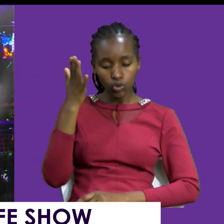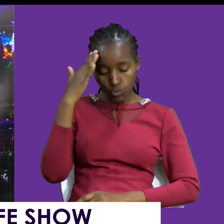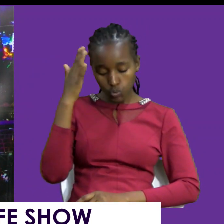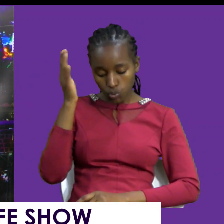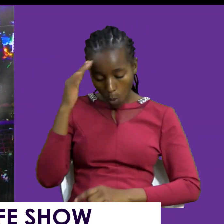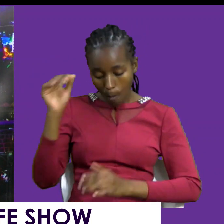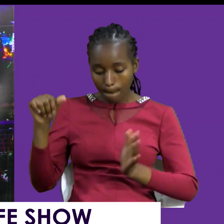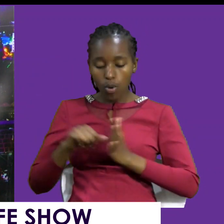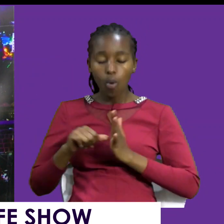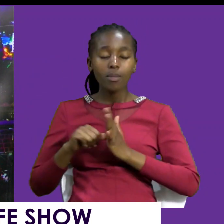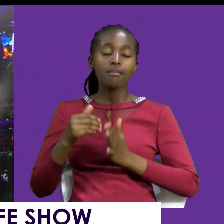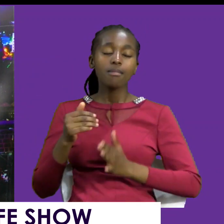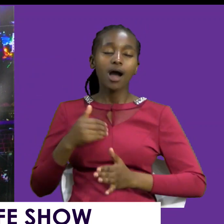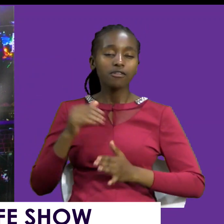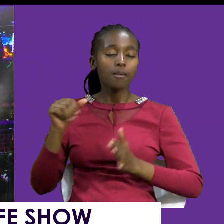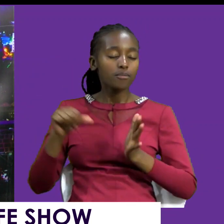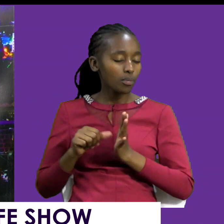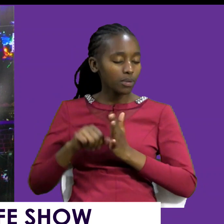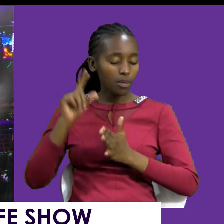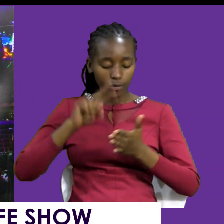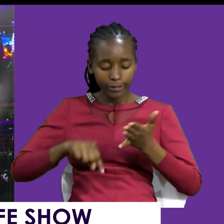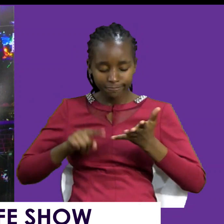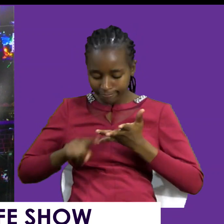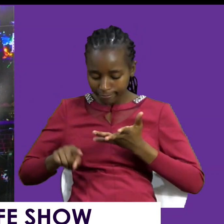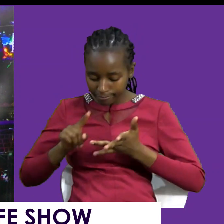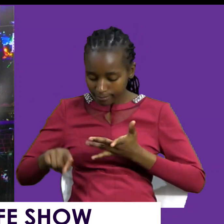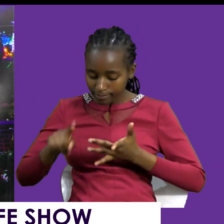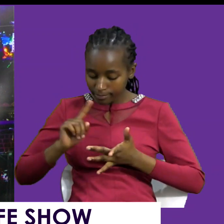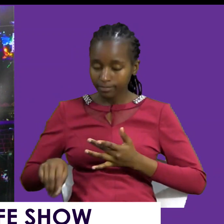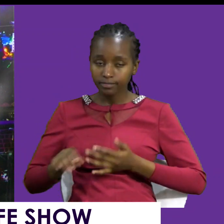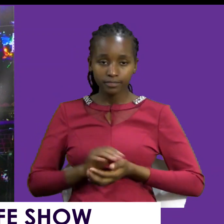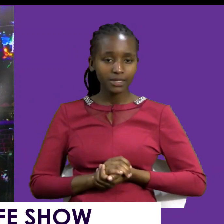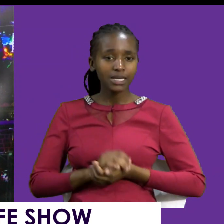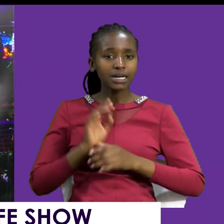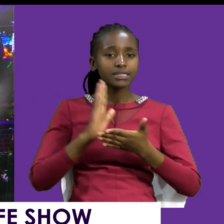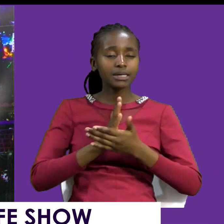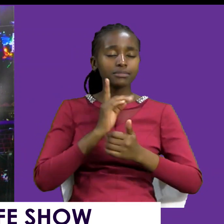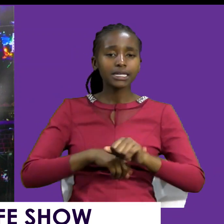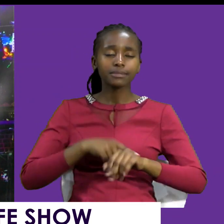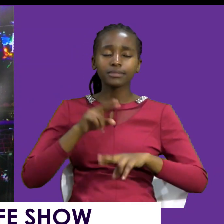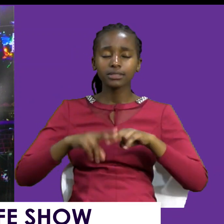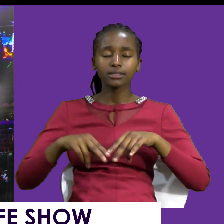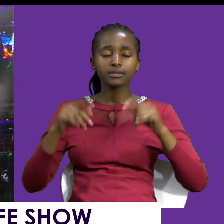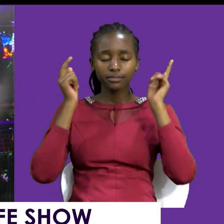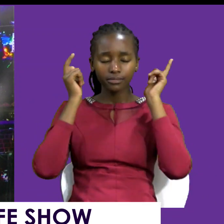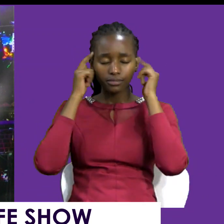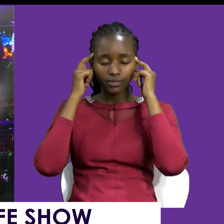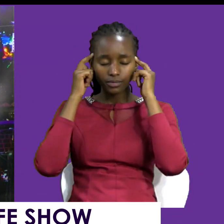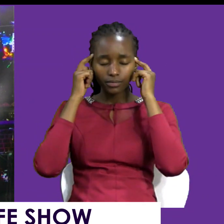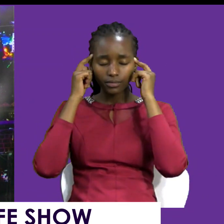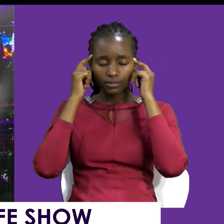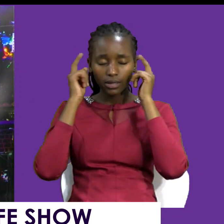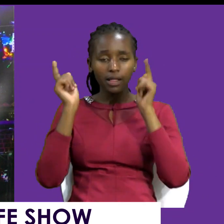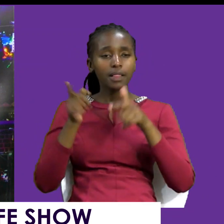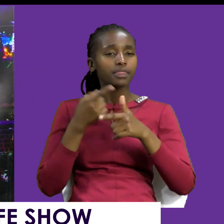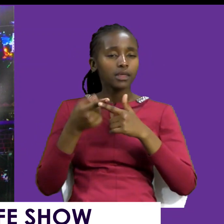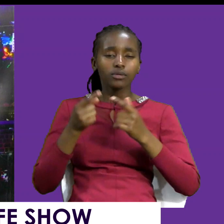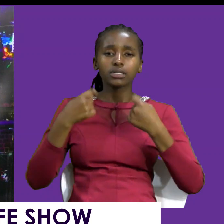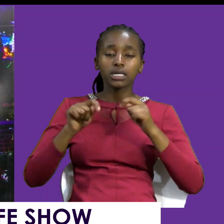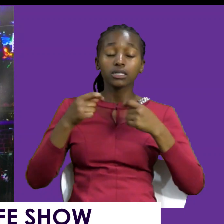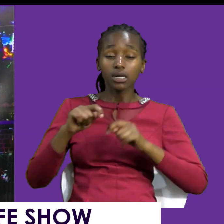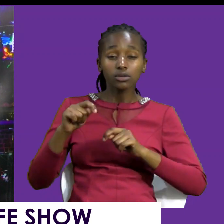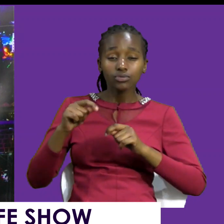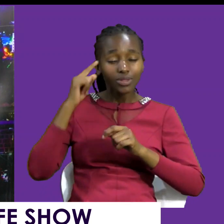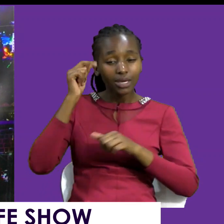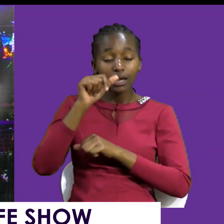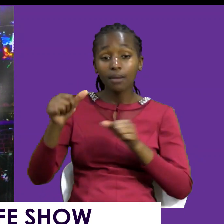it. Sometimes it's good for you to meditate and see through your challenges. Listen to the conversations that you've had through the